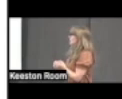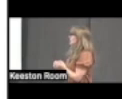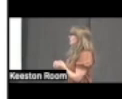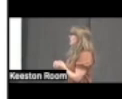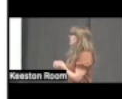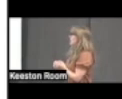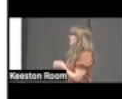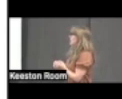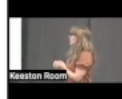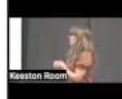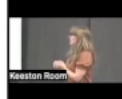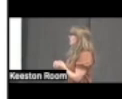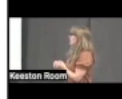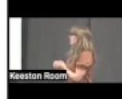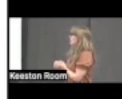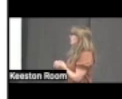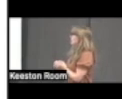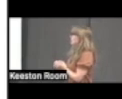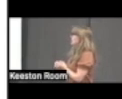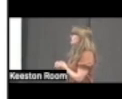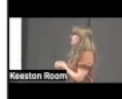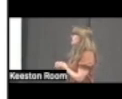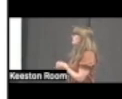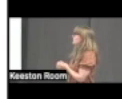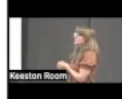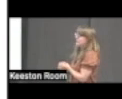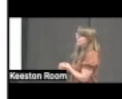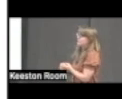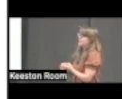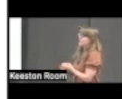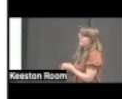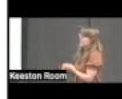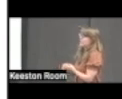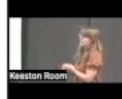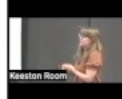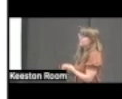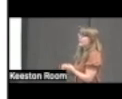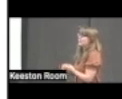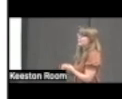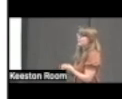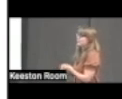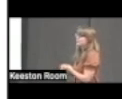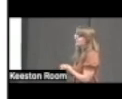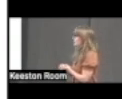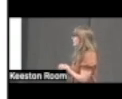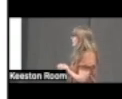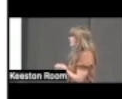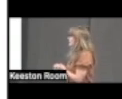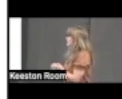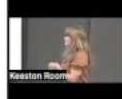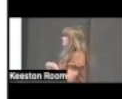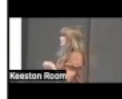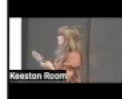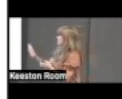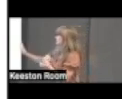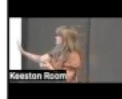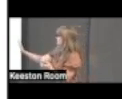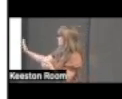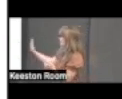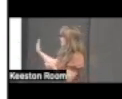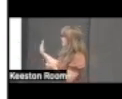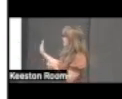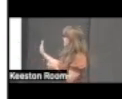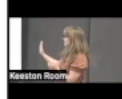green bars are going to be your intromission success, and the blue bars are whether or not there was a cub produced. And then going